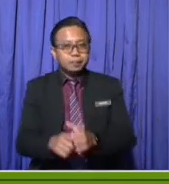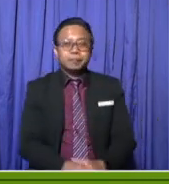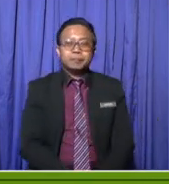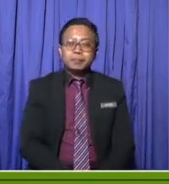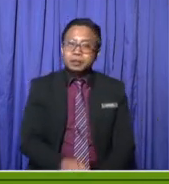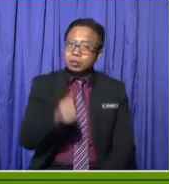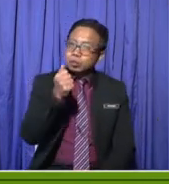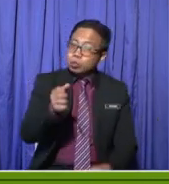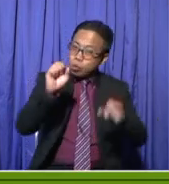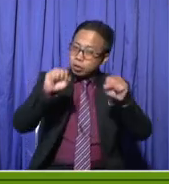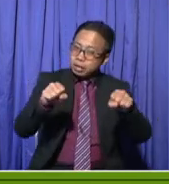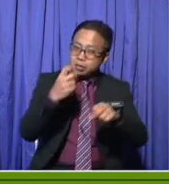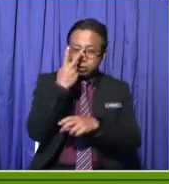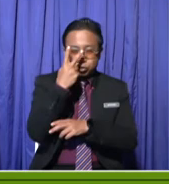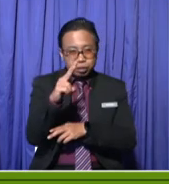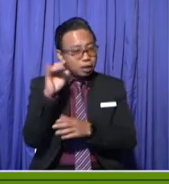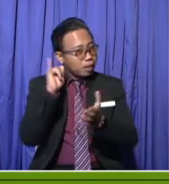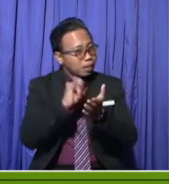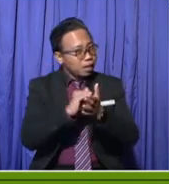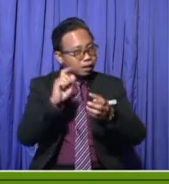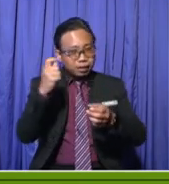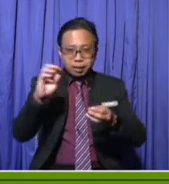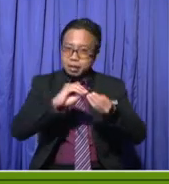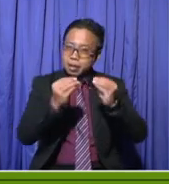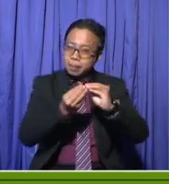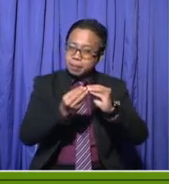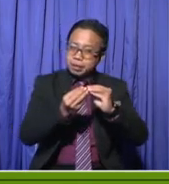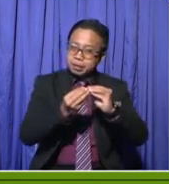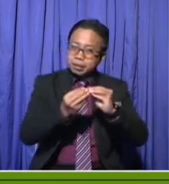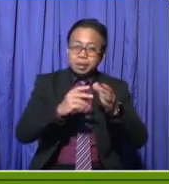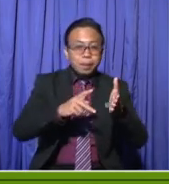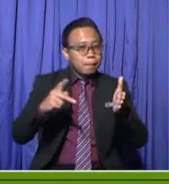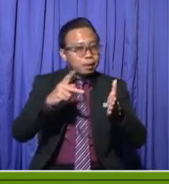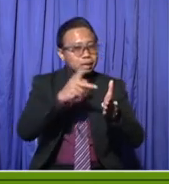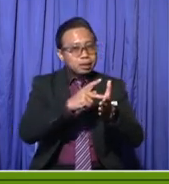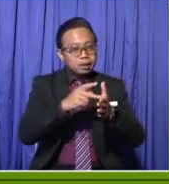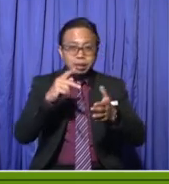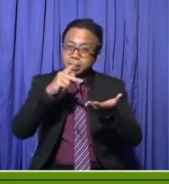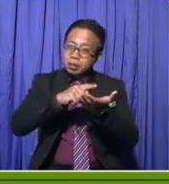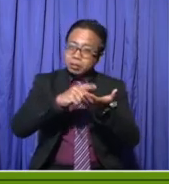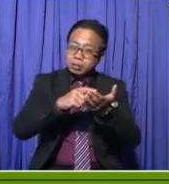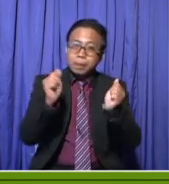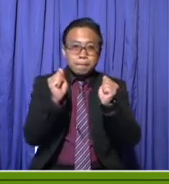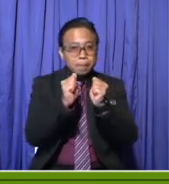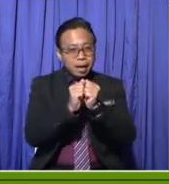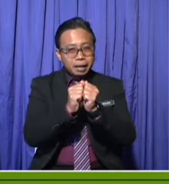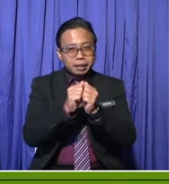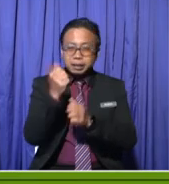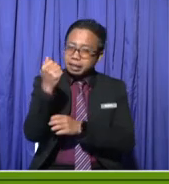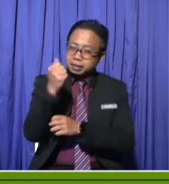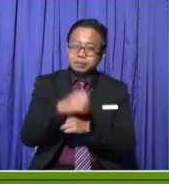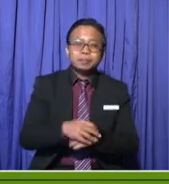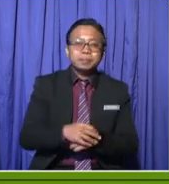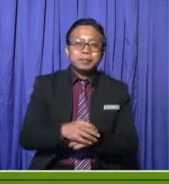You can see that the number pattern of counting on by tens. It is